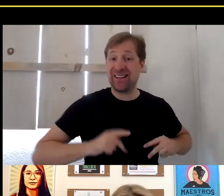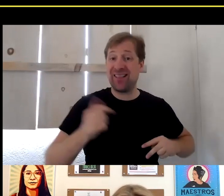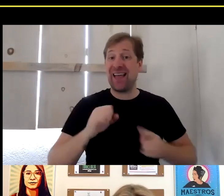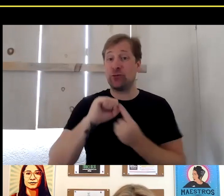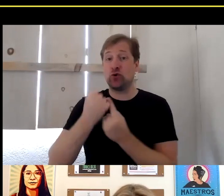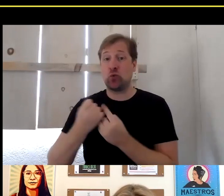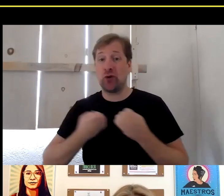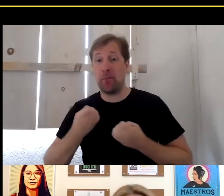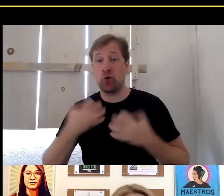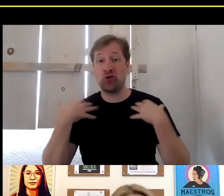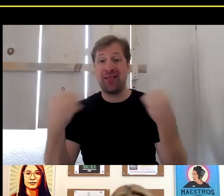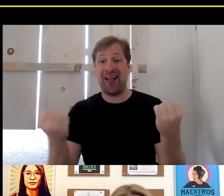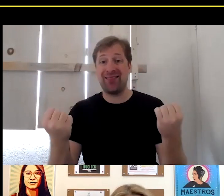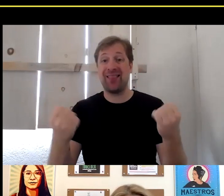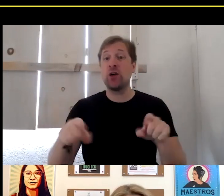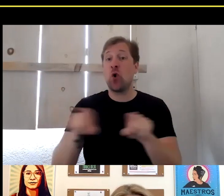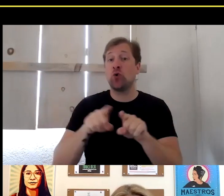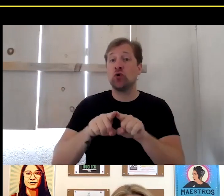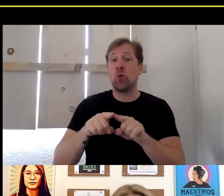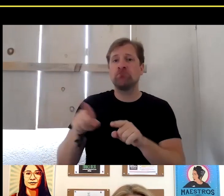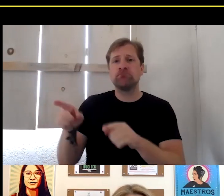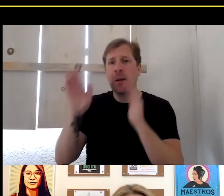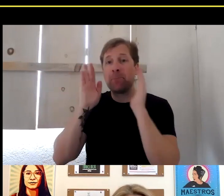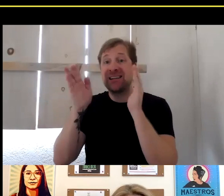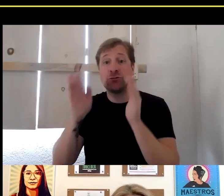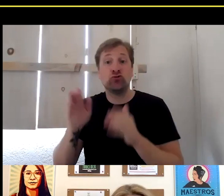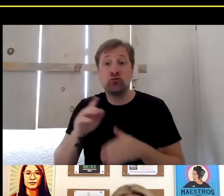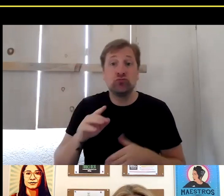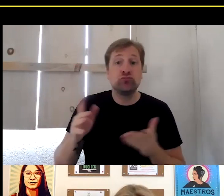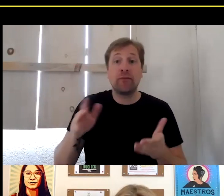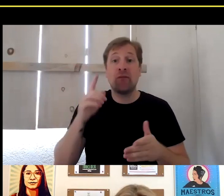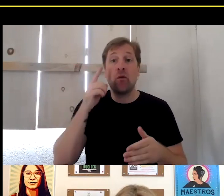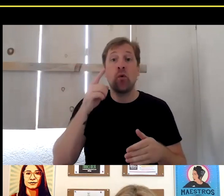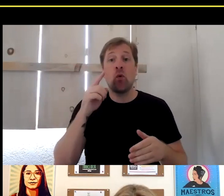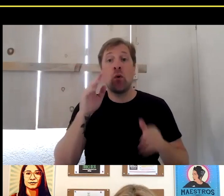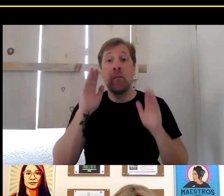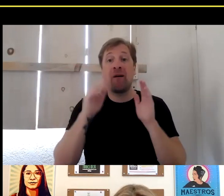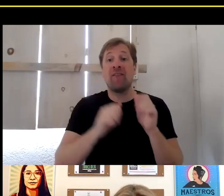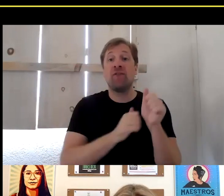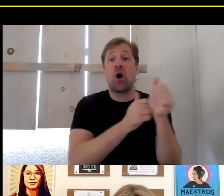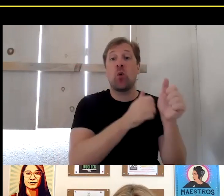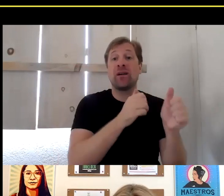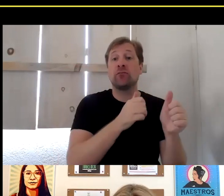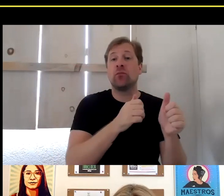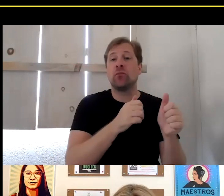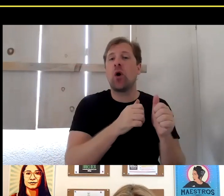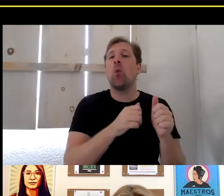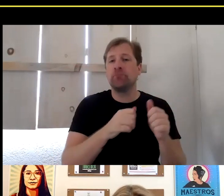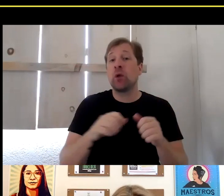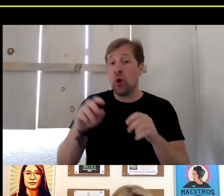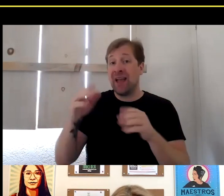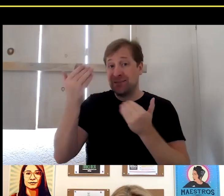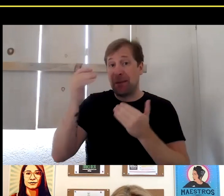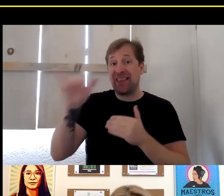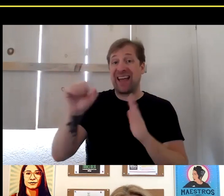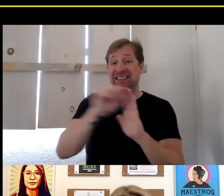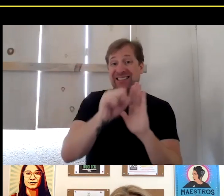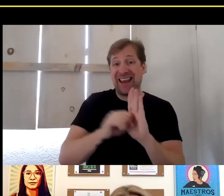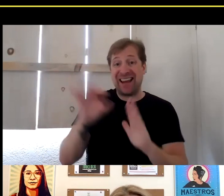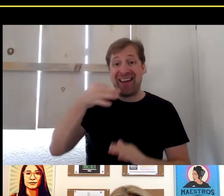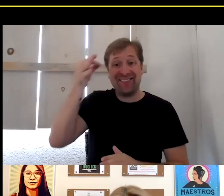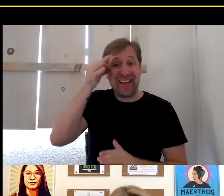in addition to watching out for the state and federal funds, and